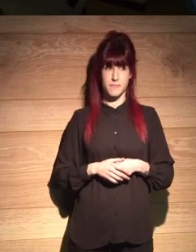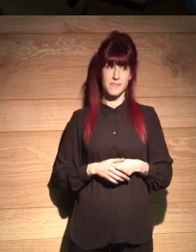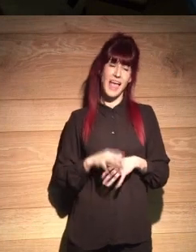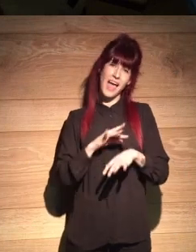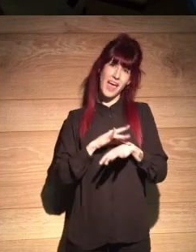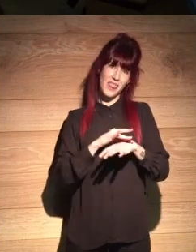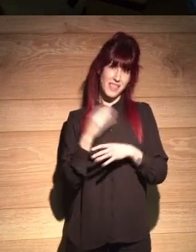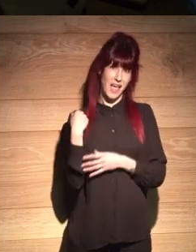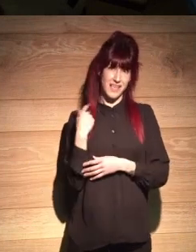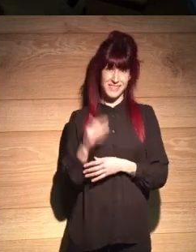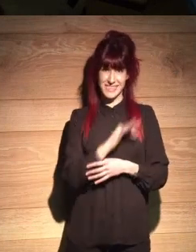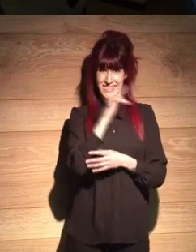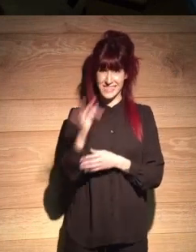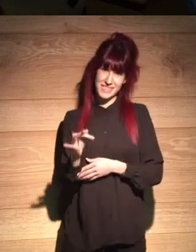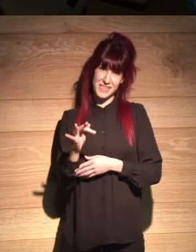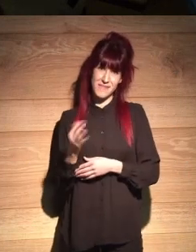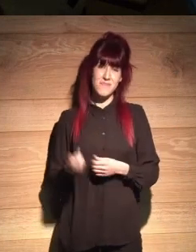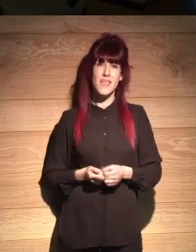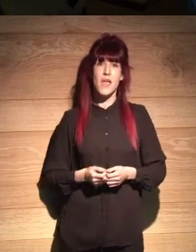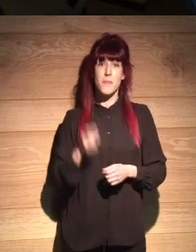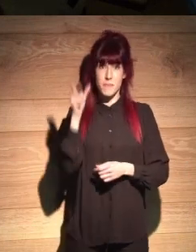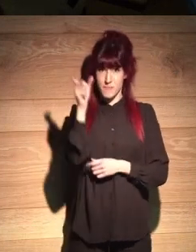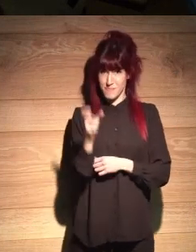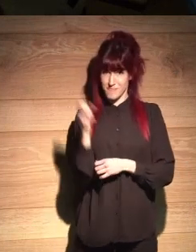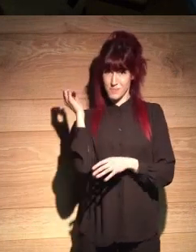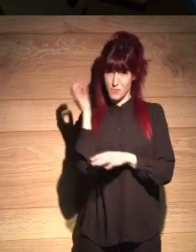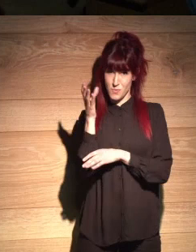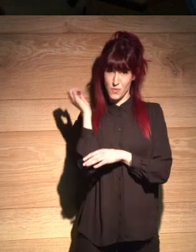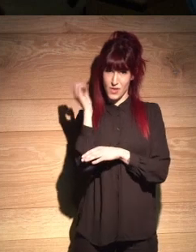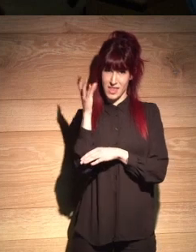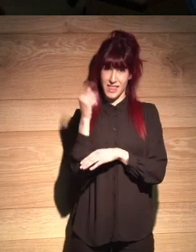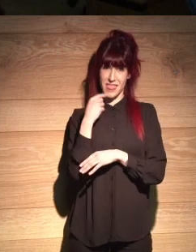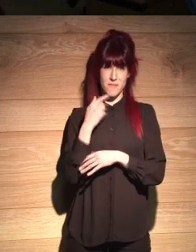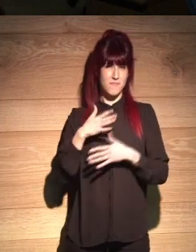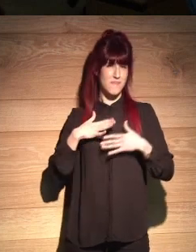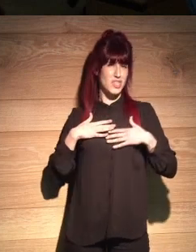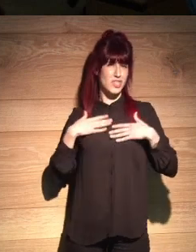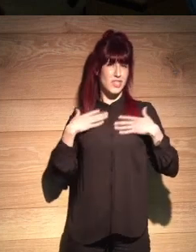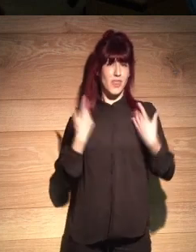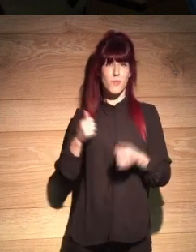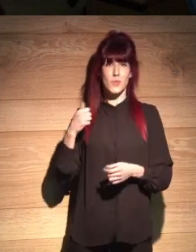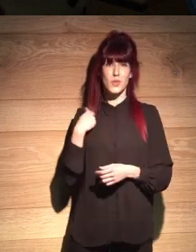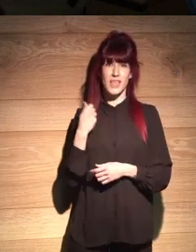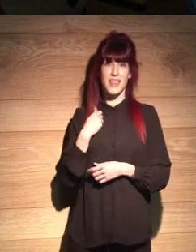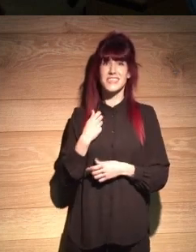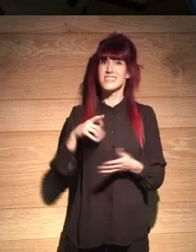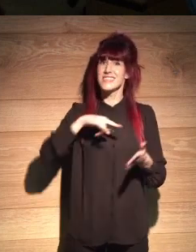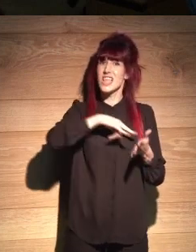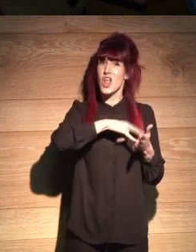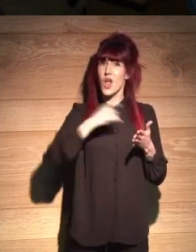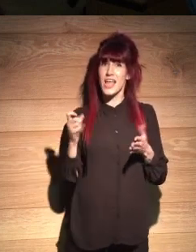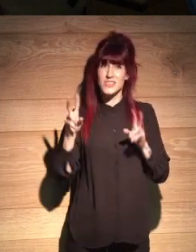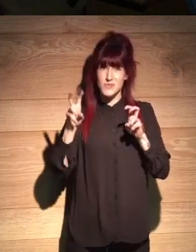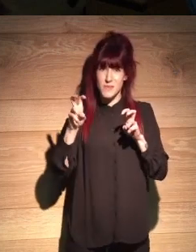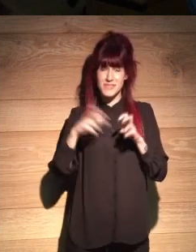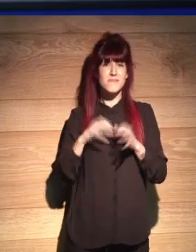agenda in this afternoon with a speaker who is declared passionate by the opportunities of the